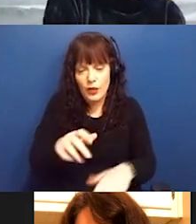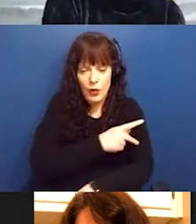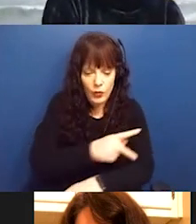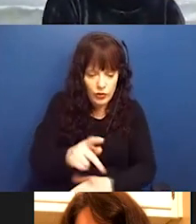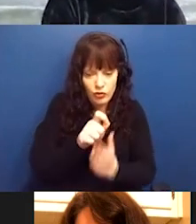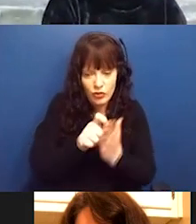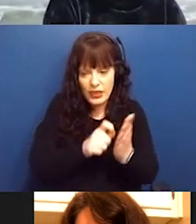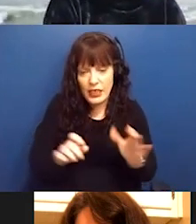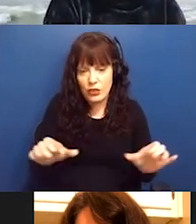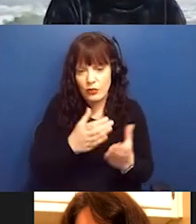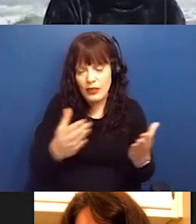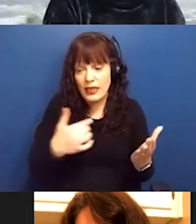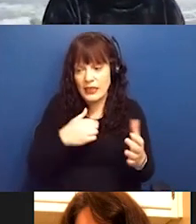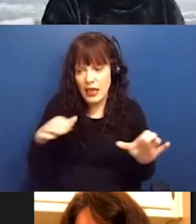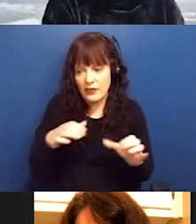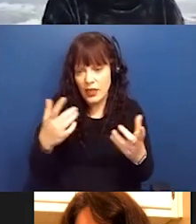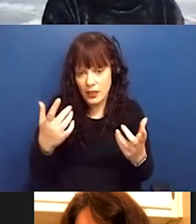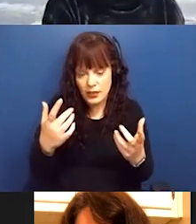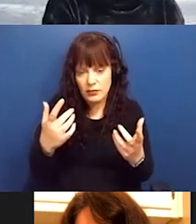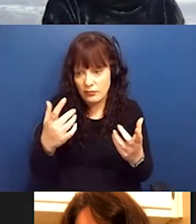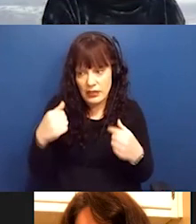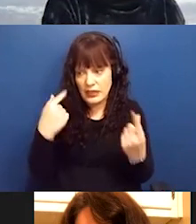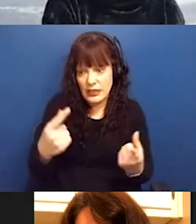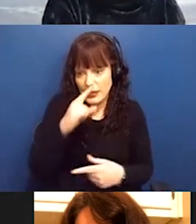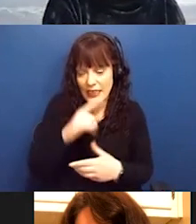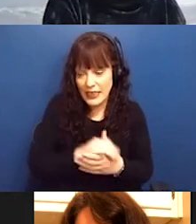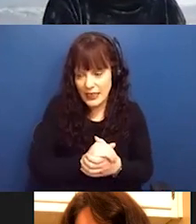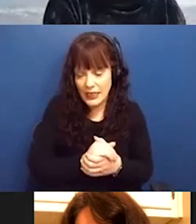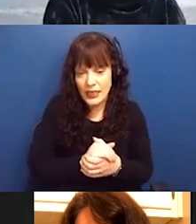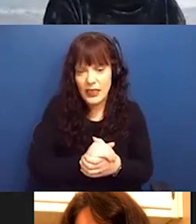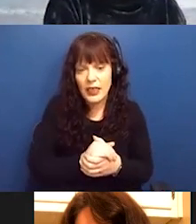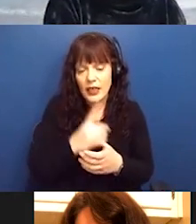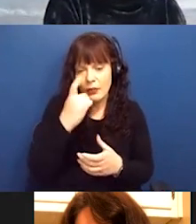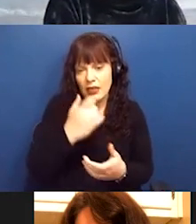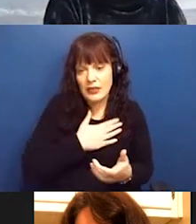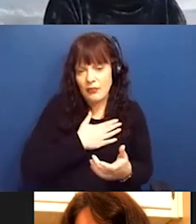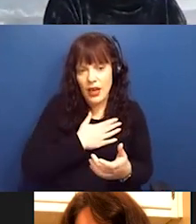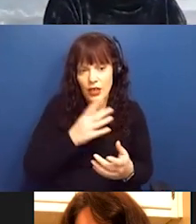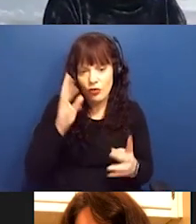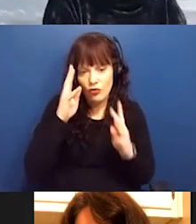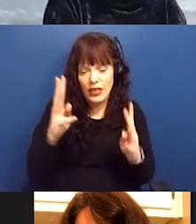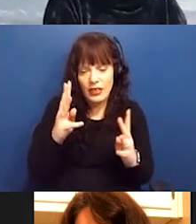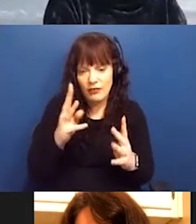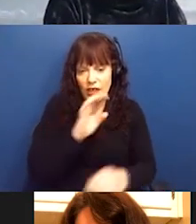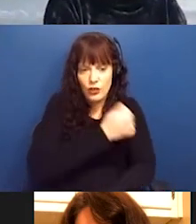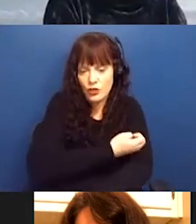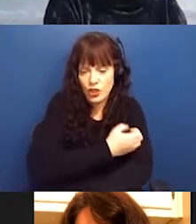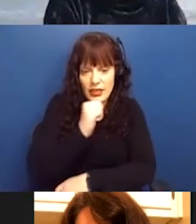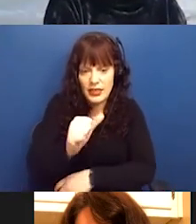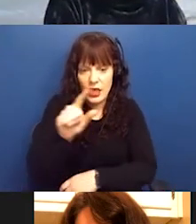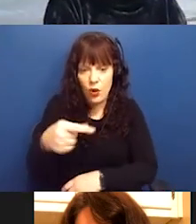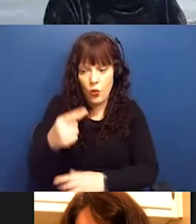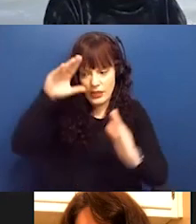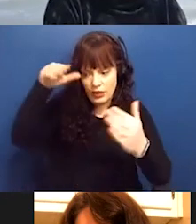that I've done since I was a kid, because my creative energy is not solely directed at a small